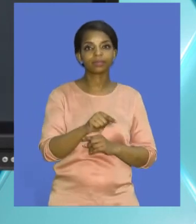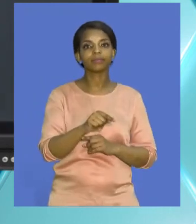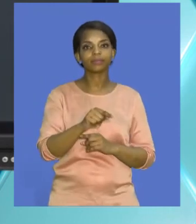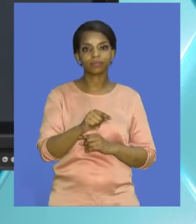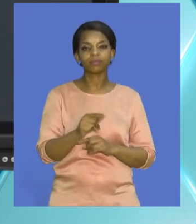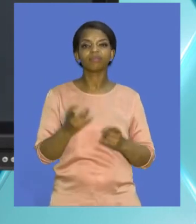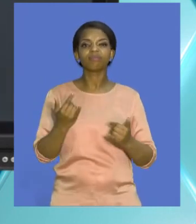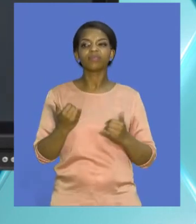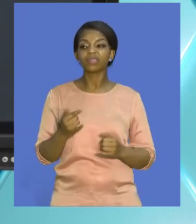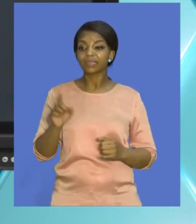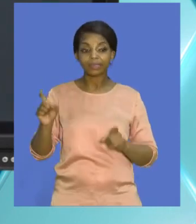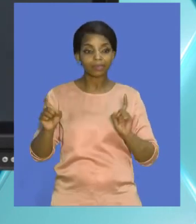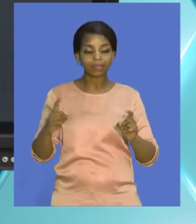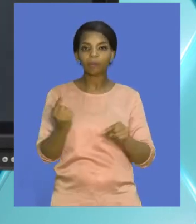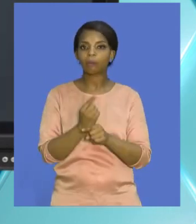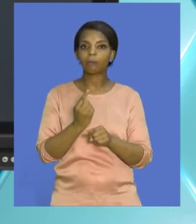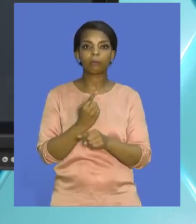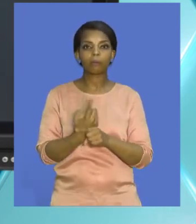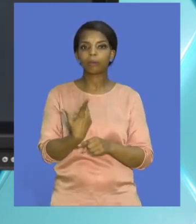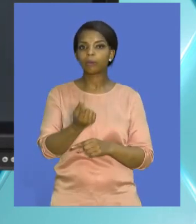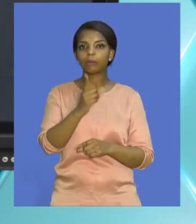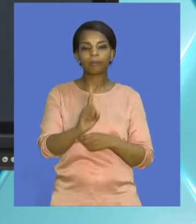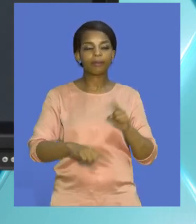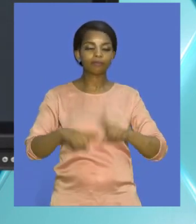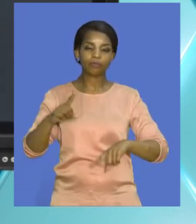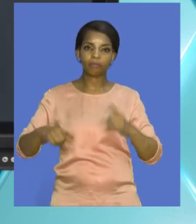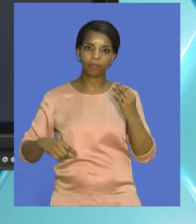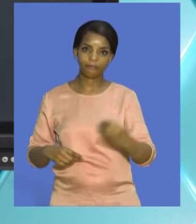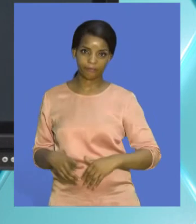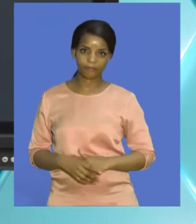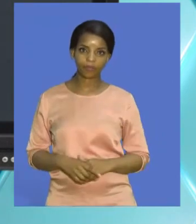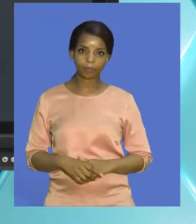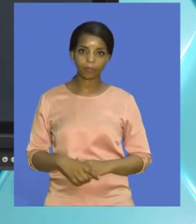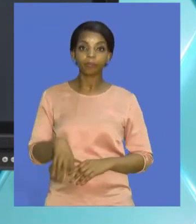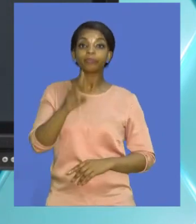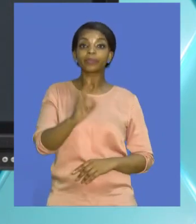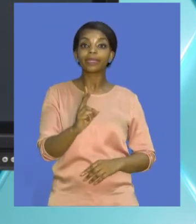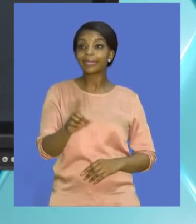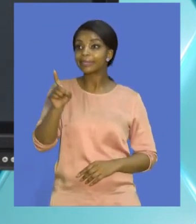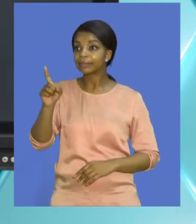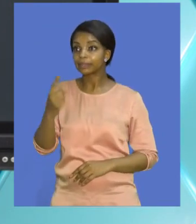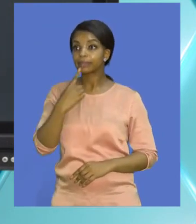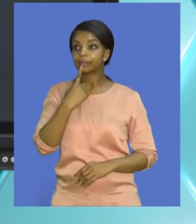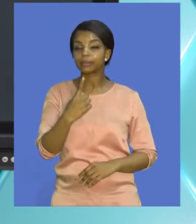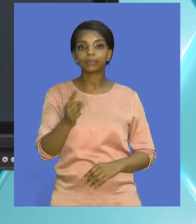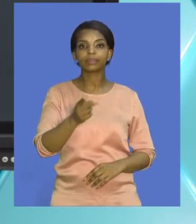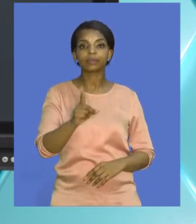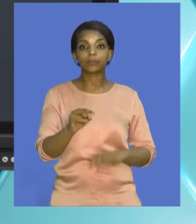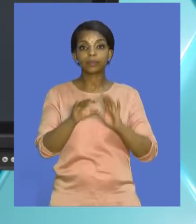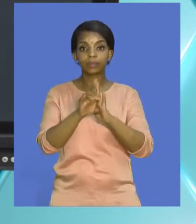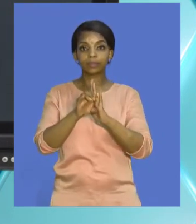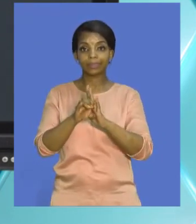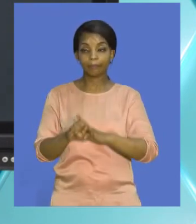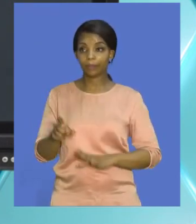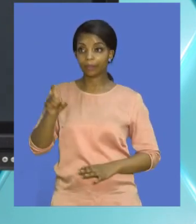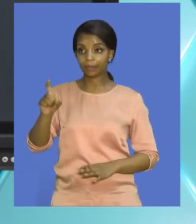is always the dependent variable. And then again, here it says as an example, the magnitude of the electrostatic force